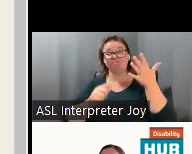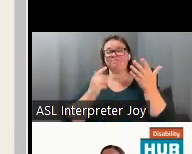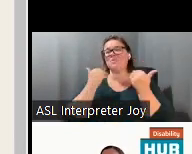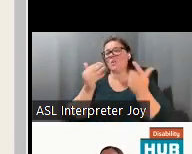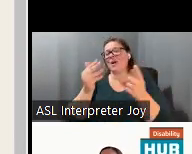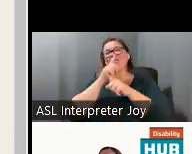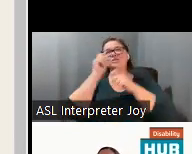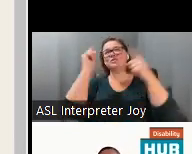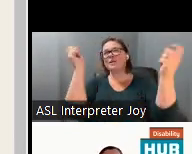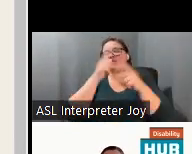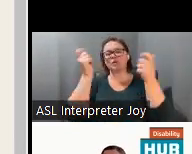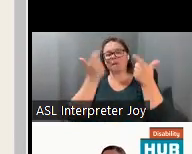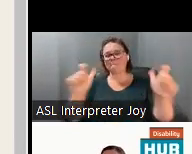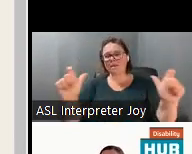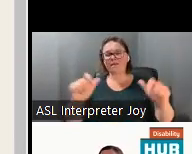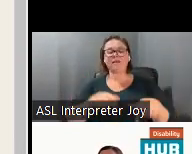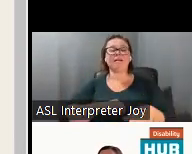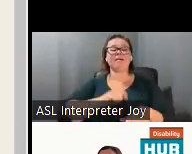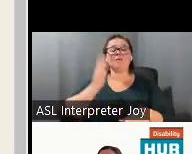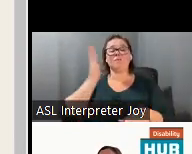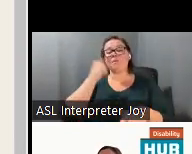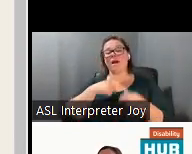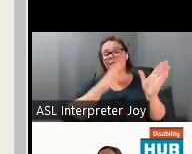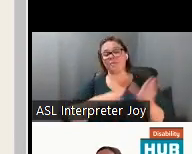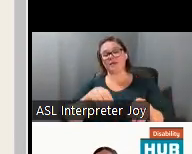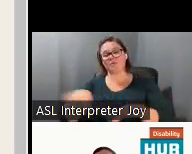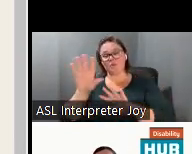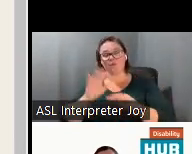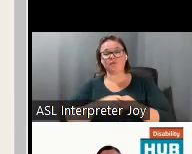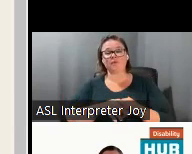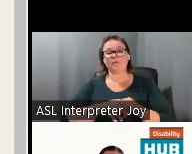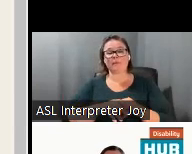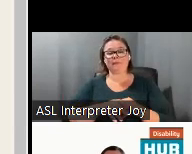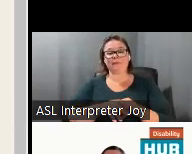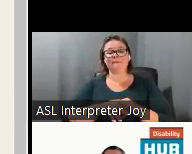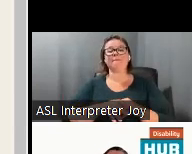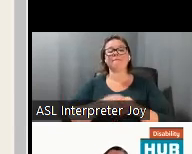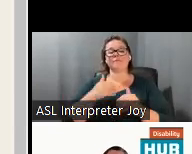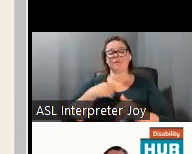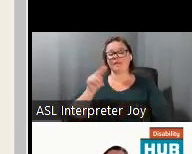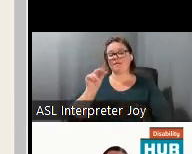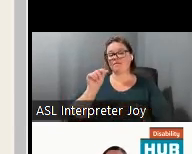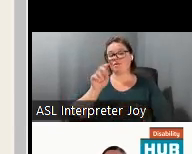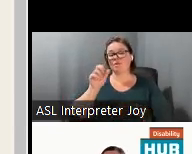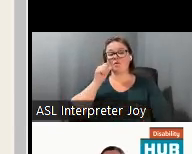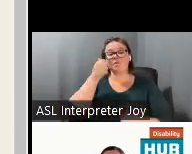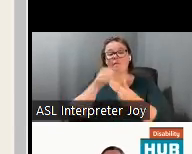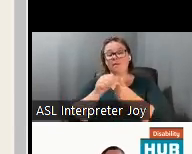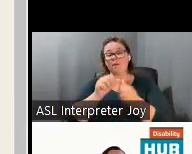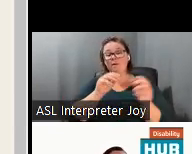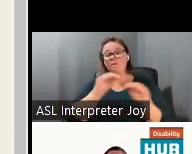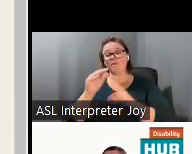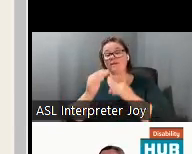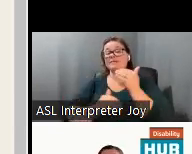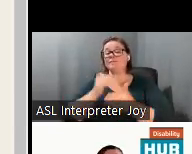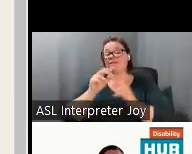dream big. Why I plan to move. And there's a note in here to remember that moving is a process and it